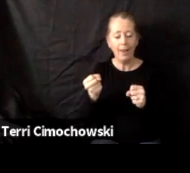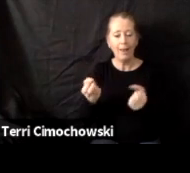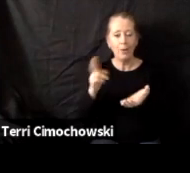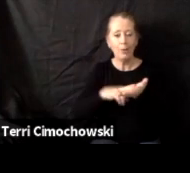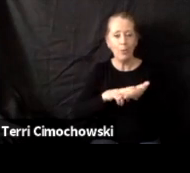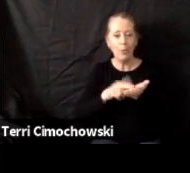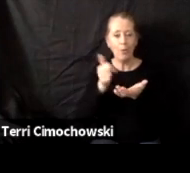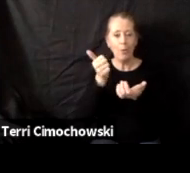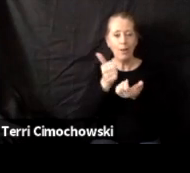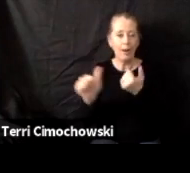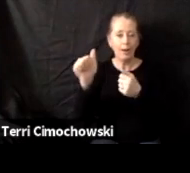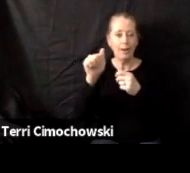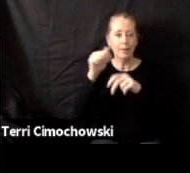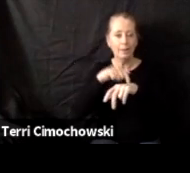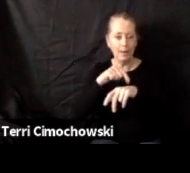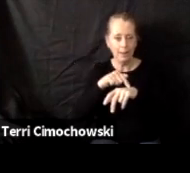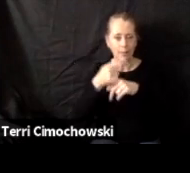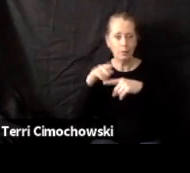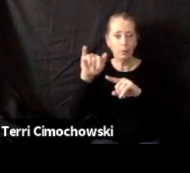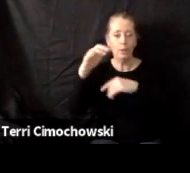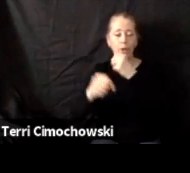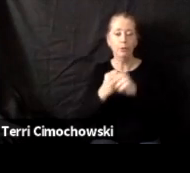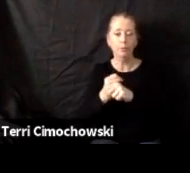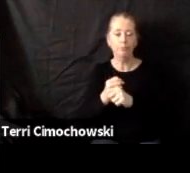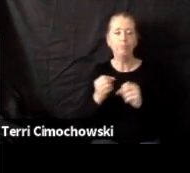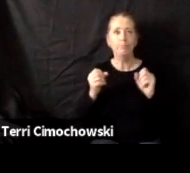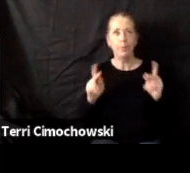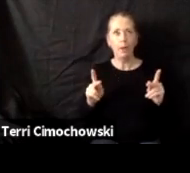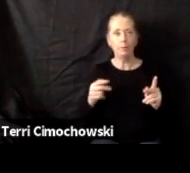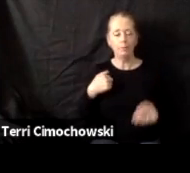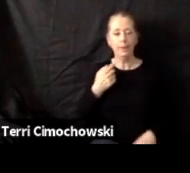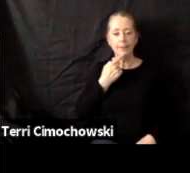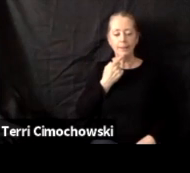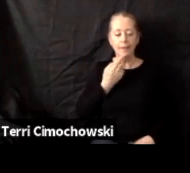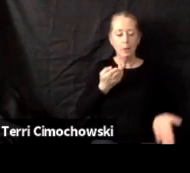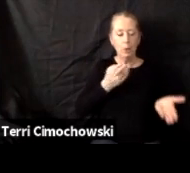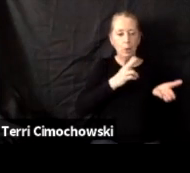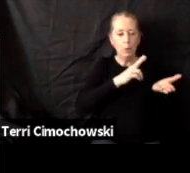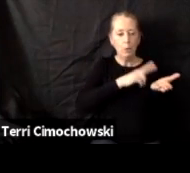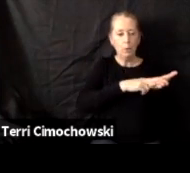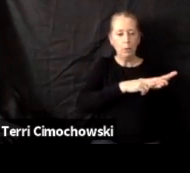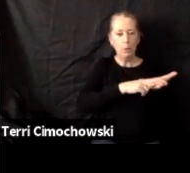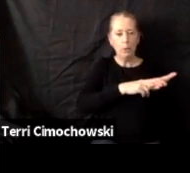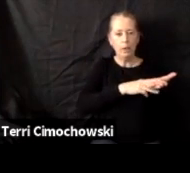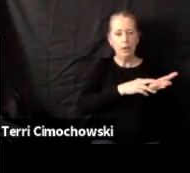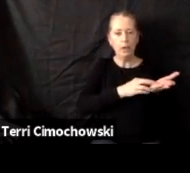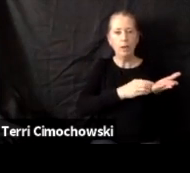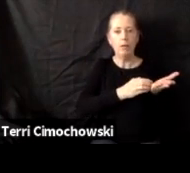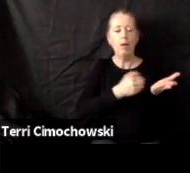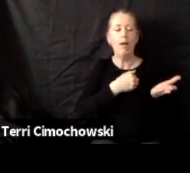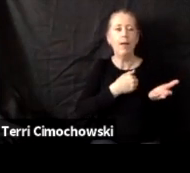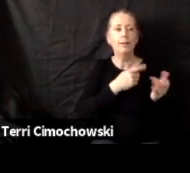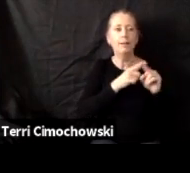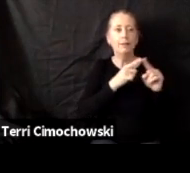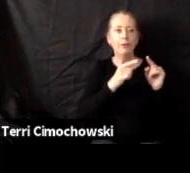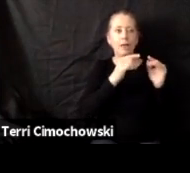point during the year? So just as I said, enrolling, so there's a couple layers